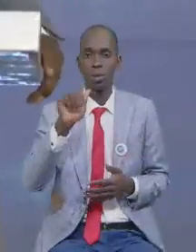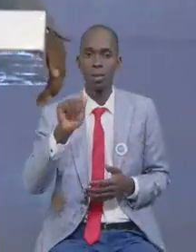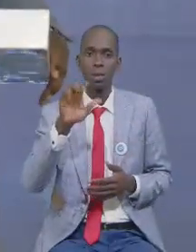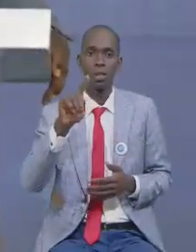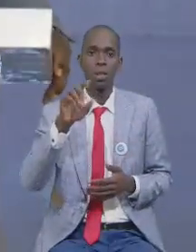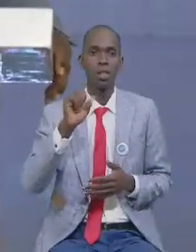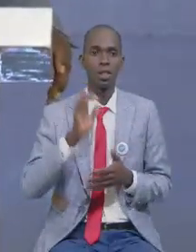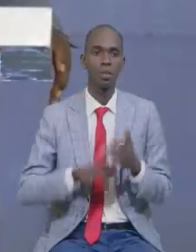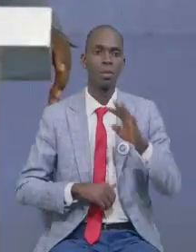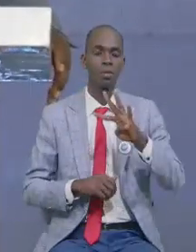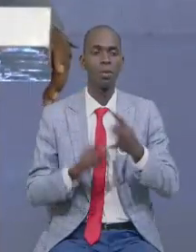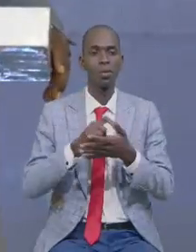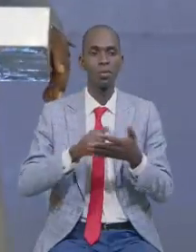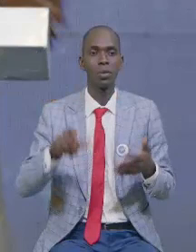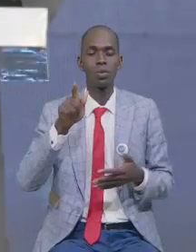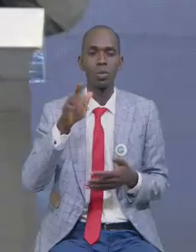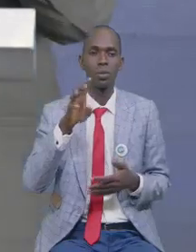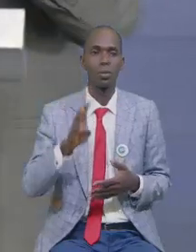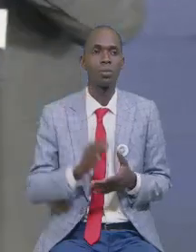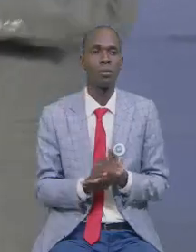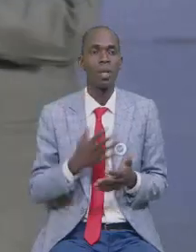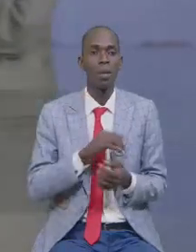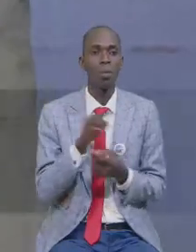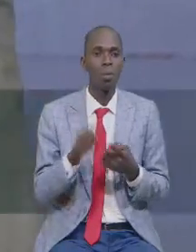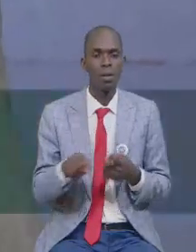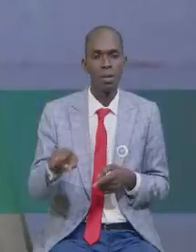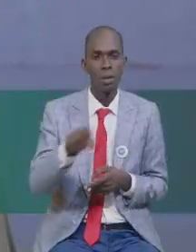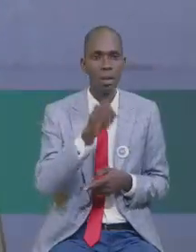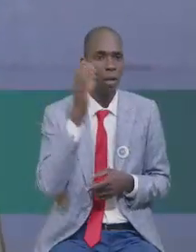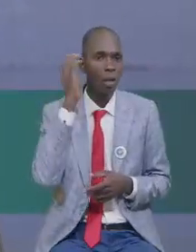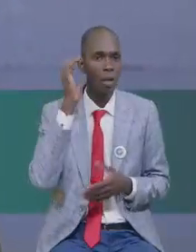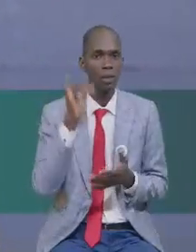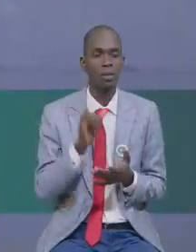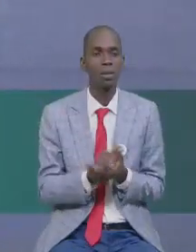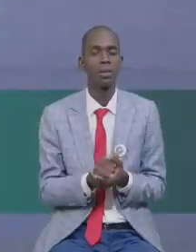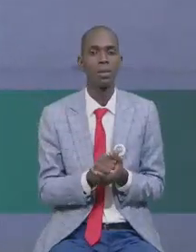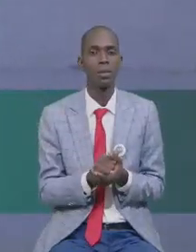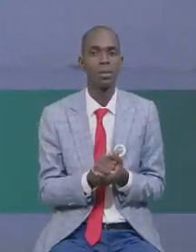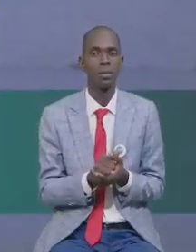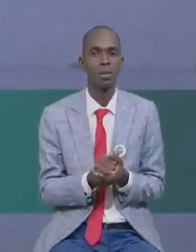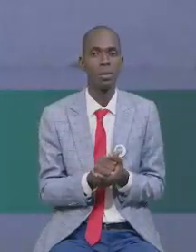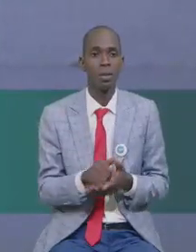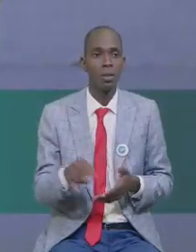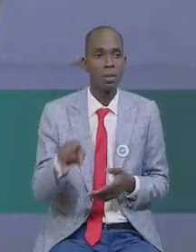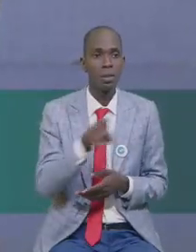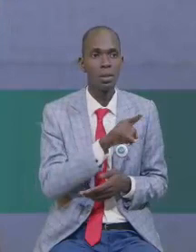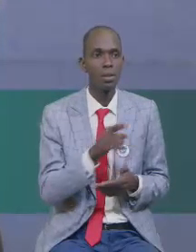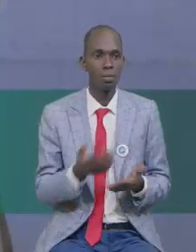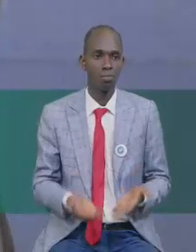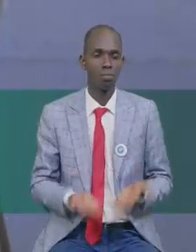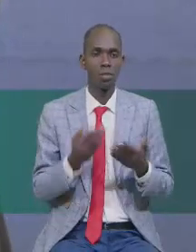Apostles chapter 4, verse 24. And when they heard that, they lifted up